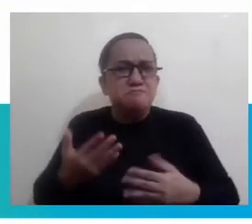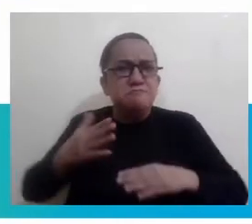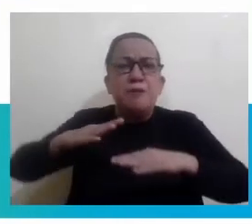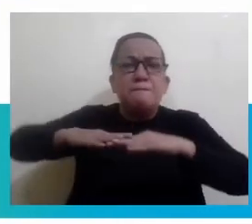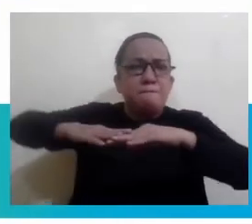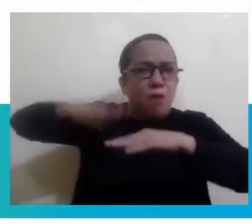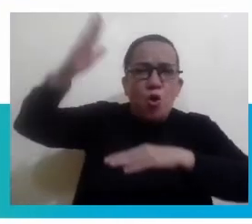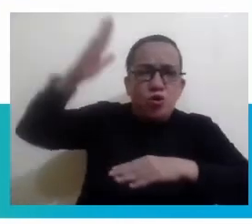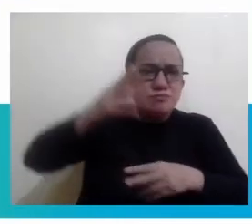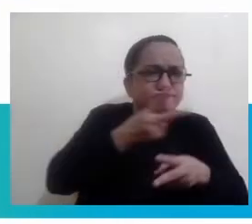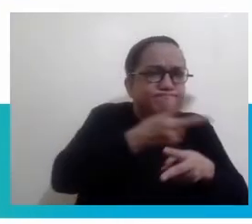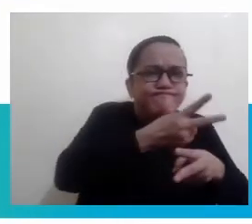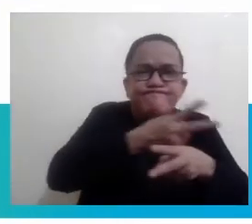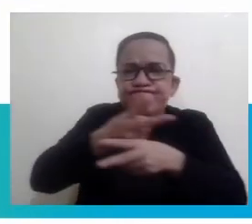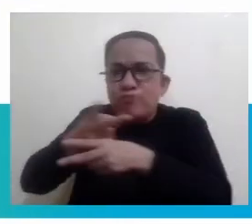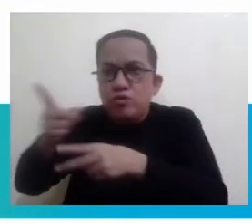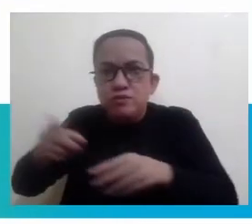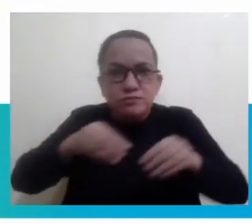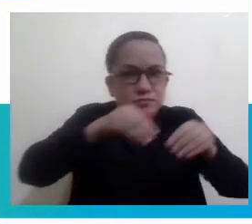say that